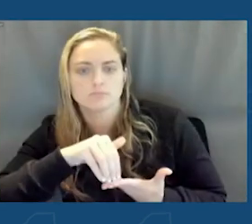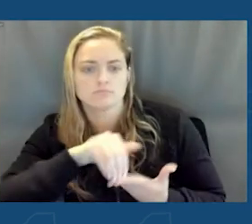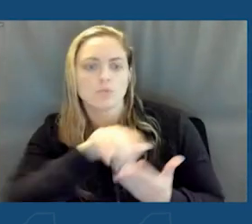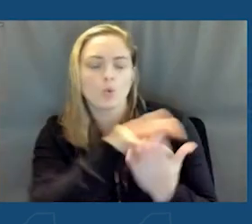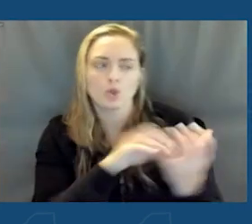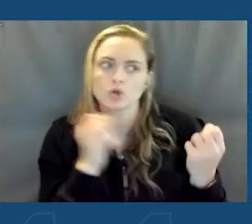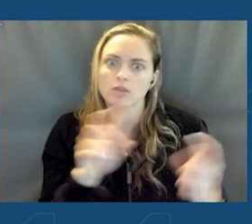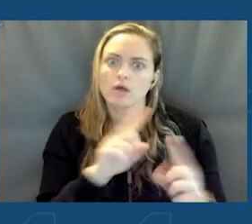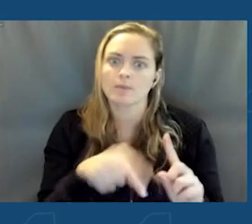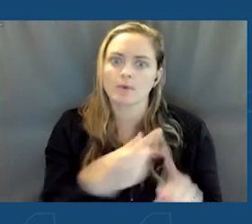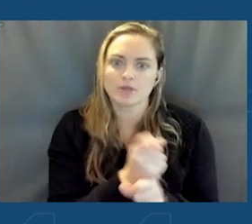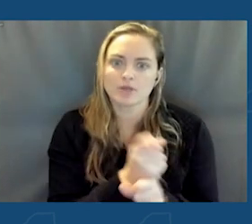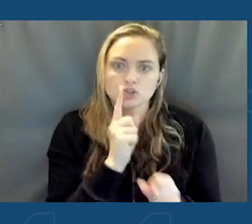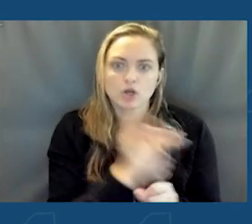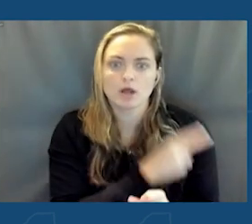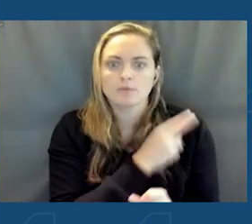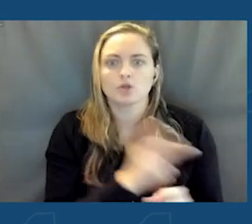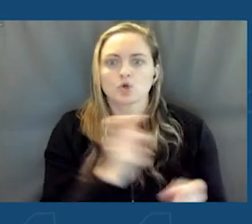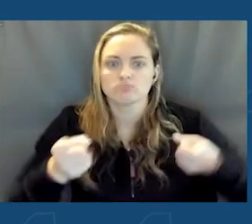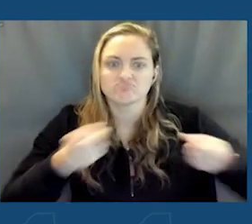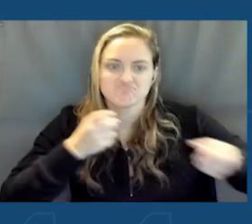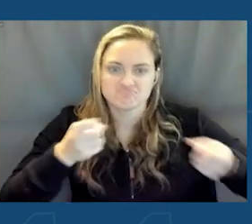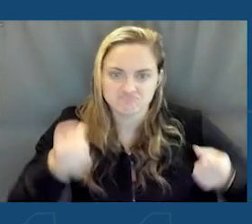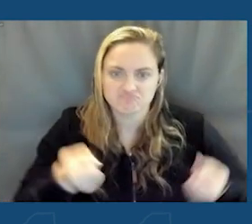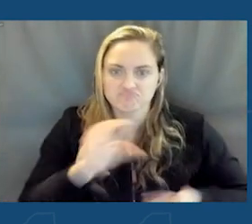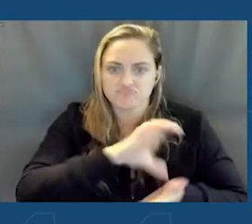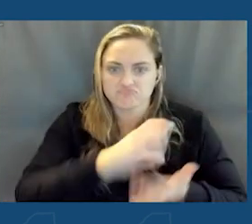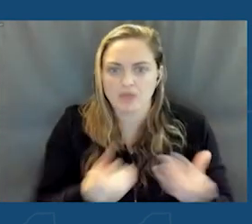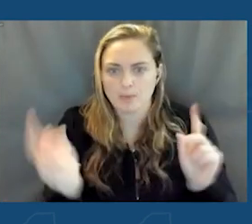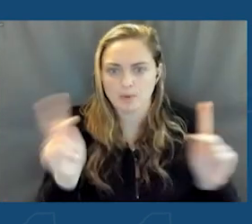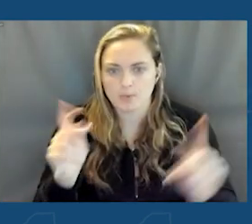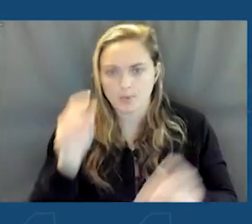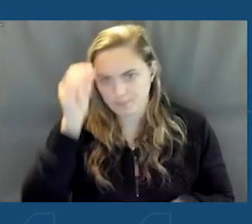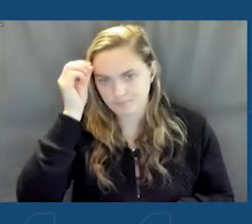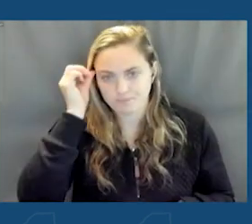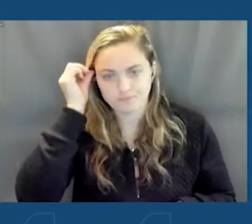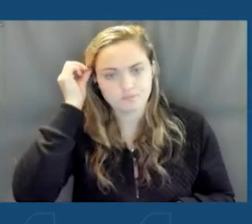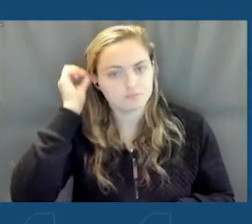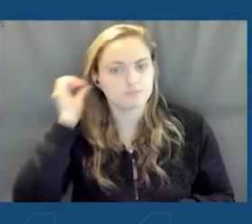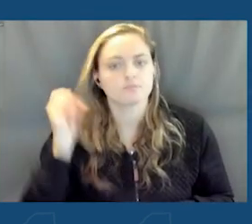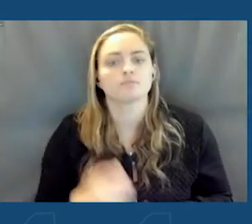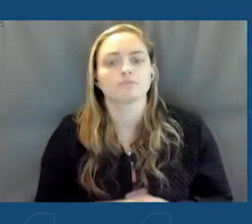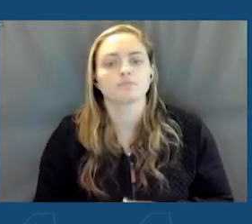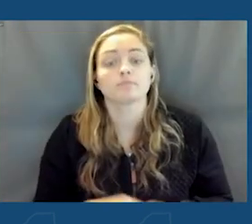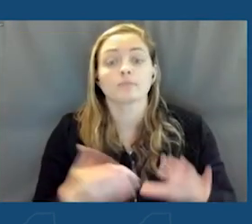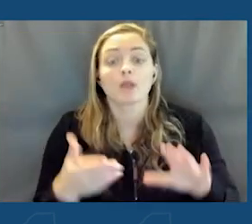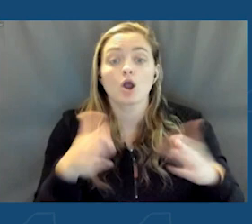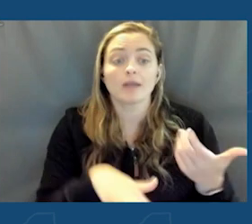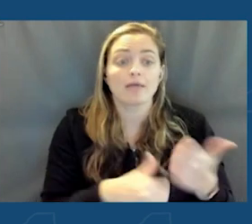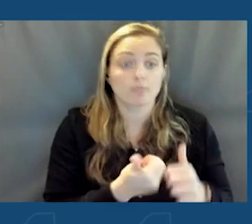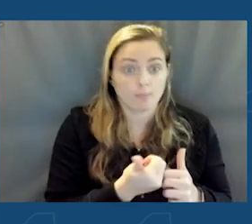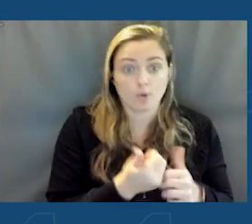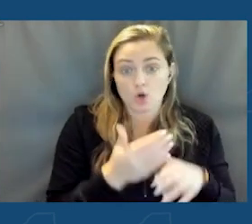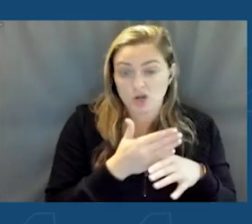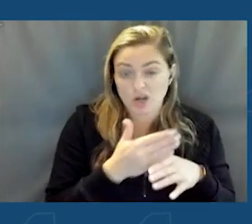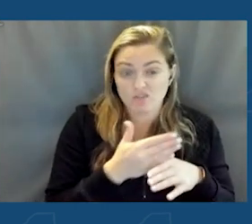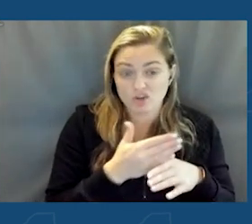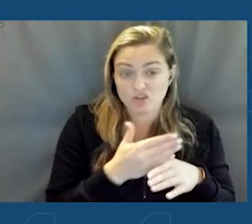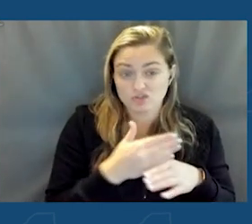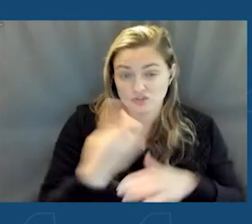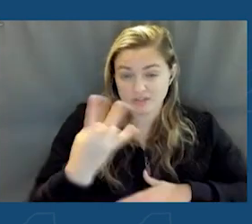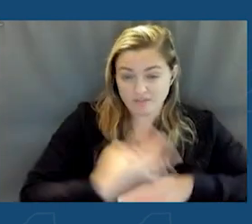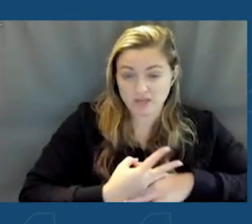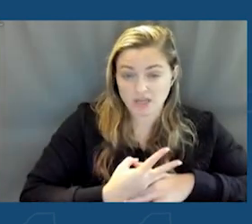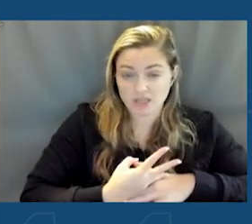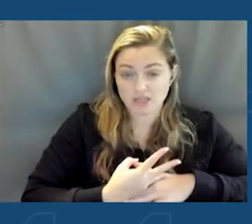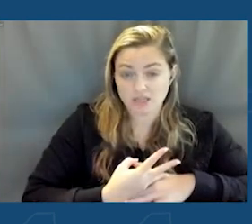about making sure our hospitals could handle the capacity. And our deaths for 7-day average are still, people are dying every day from COVID. It